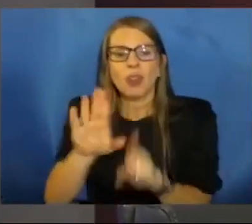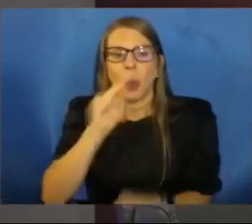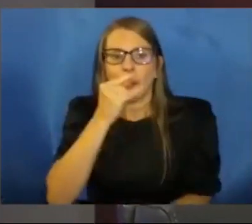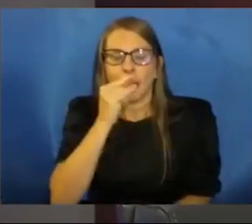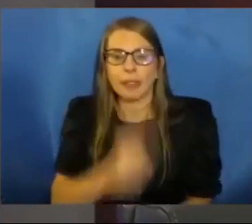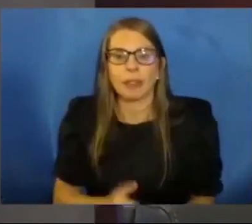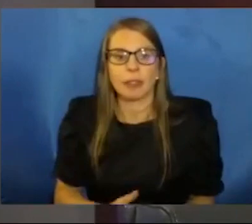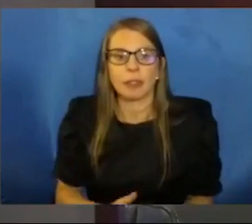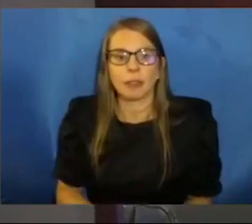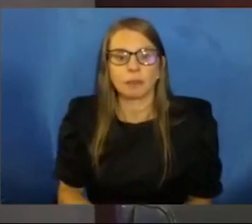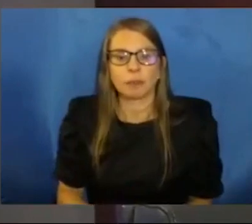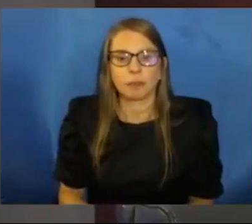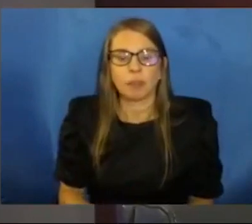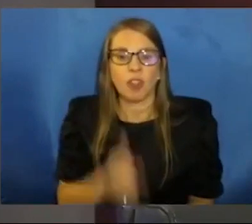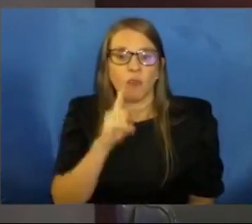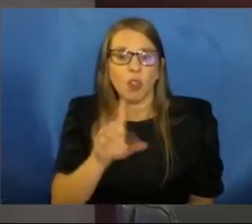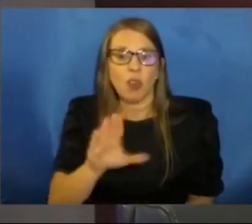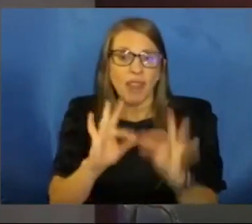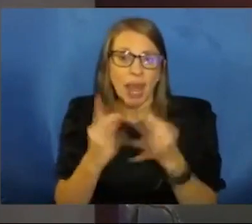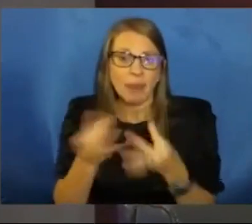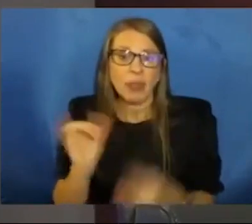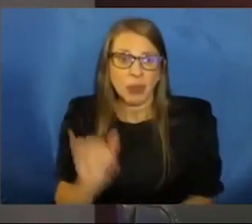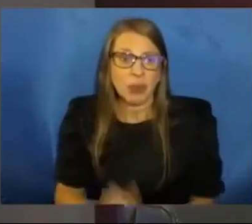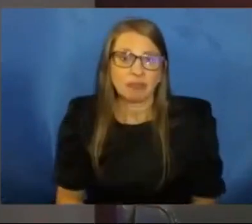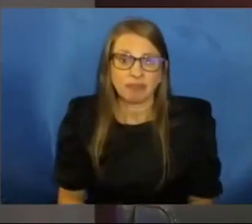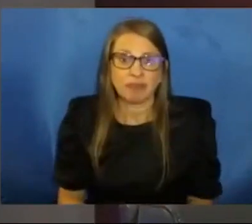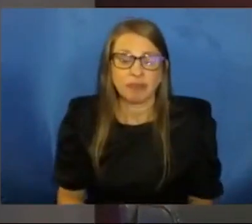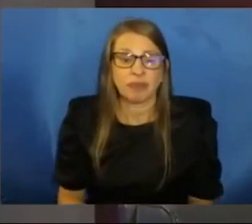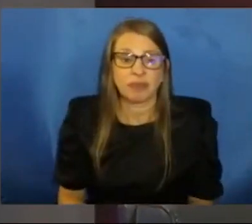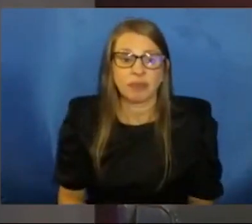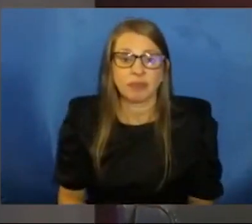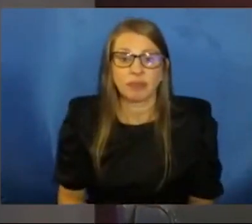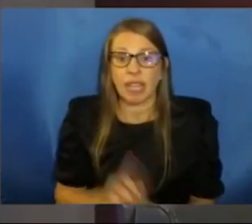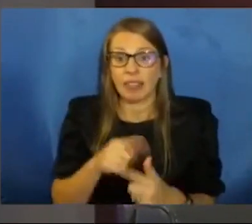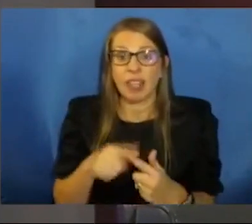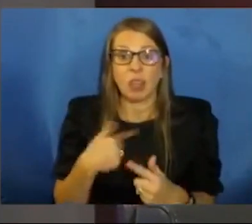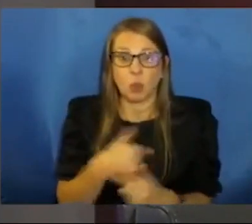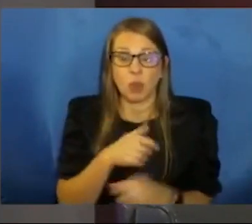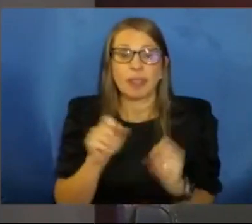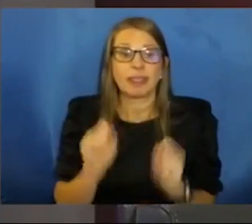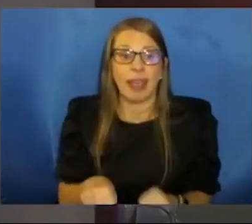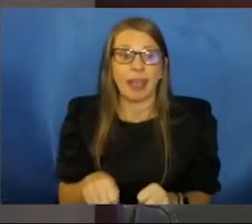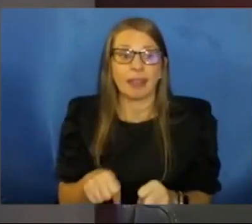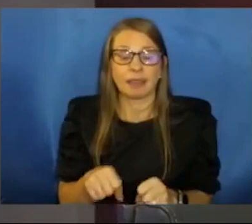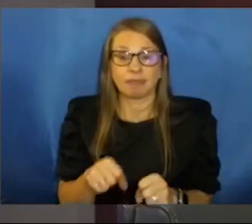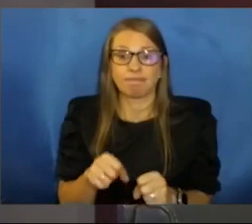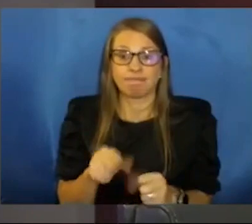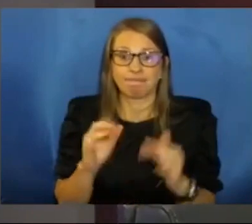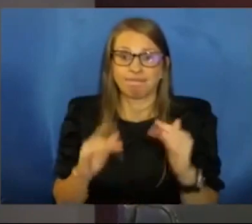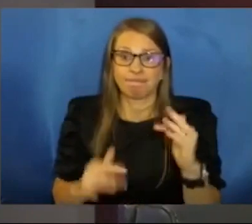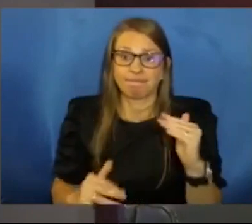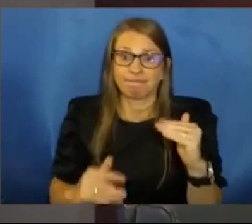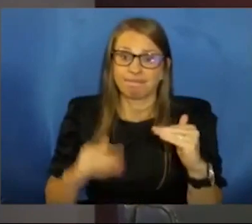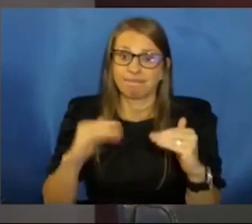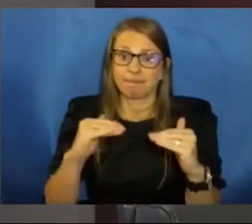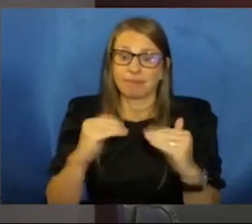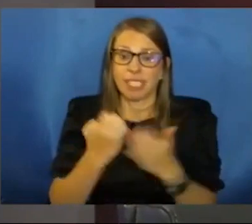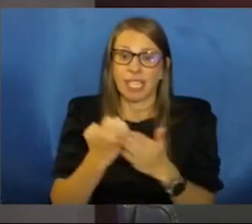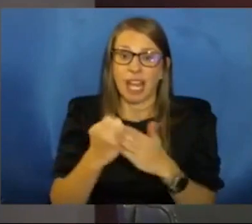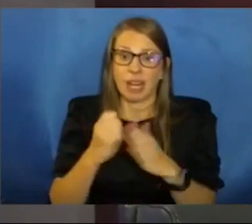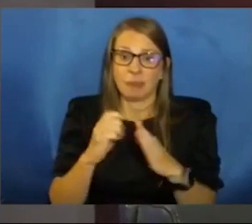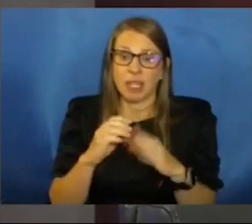that with vaccination, we can overall reduce our hospital numbers. We can overall keep the community healthy. And we know that when the